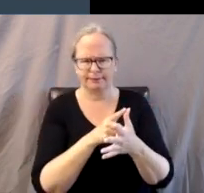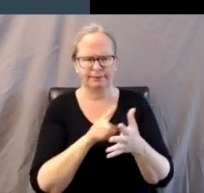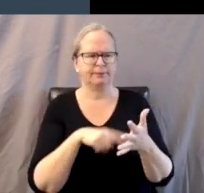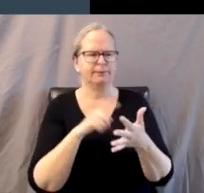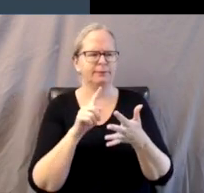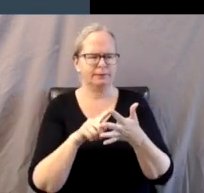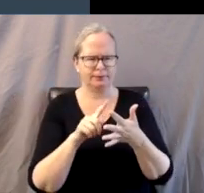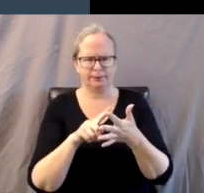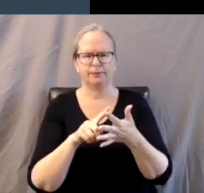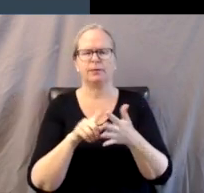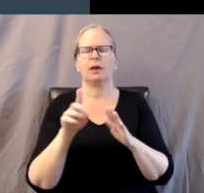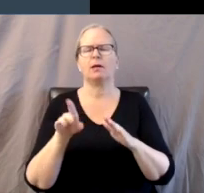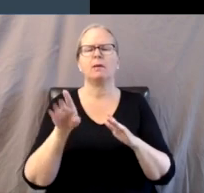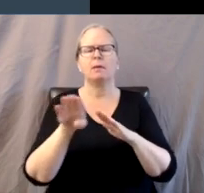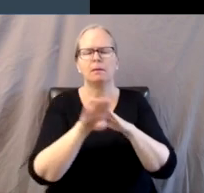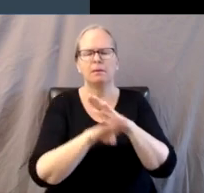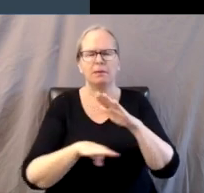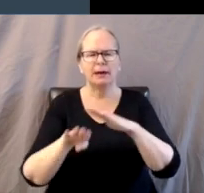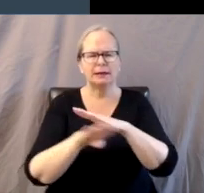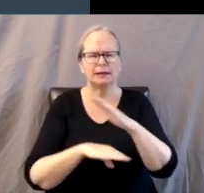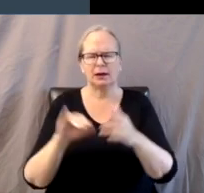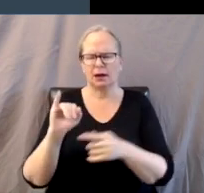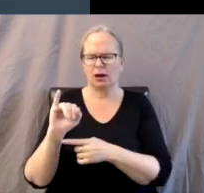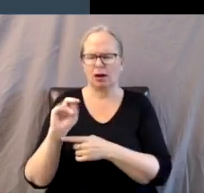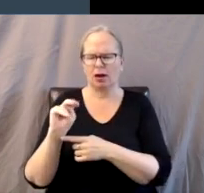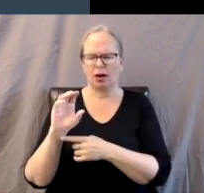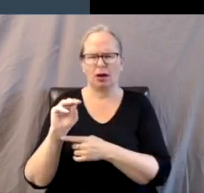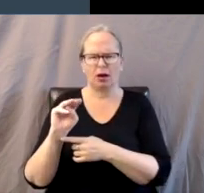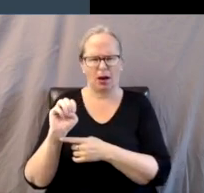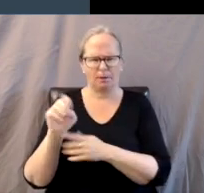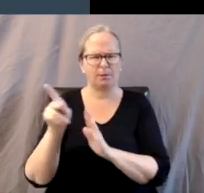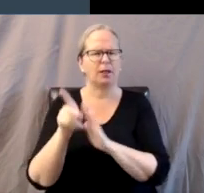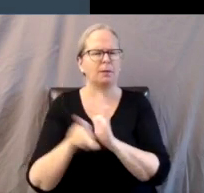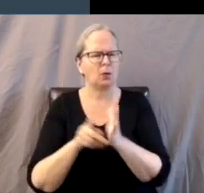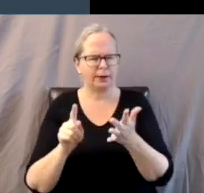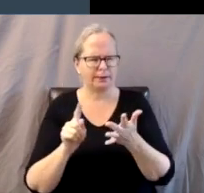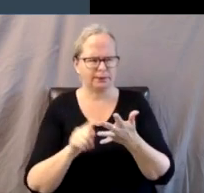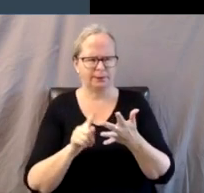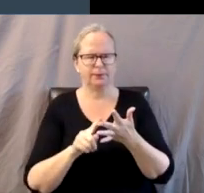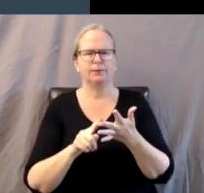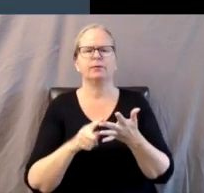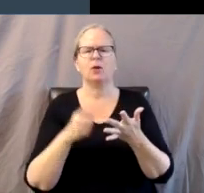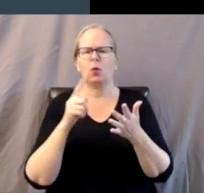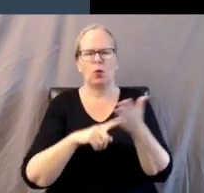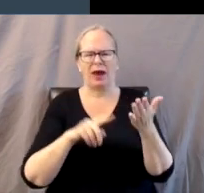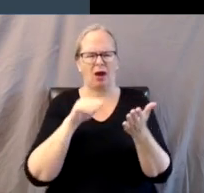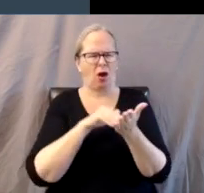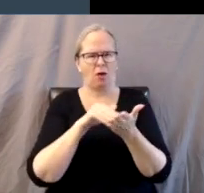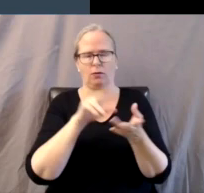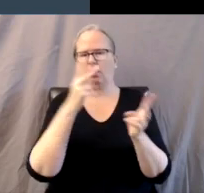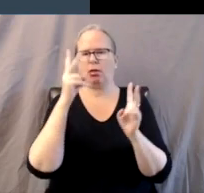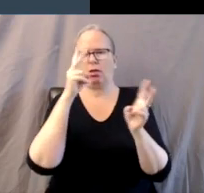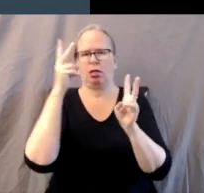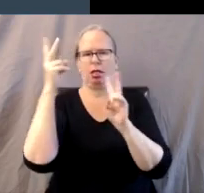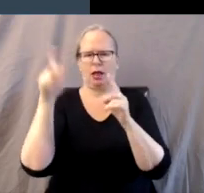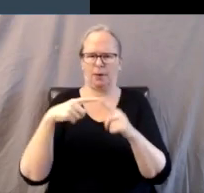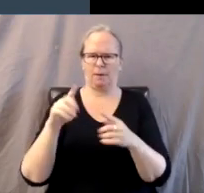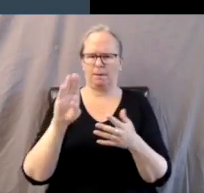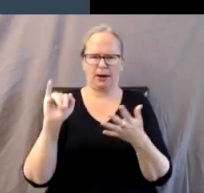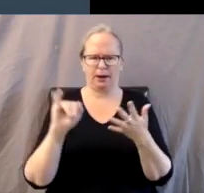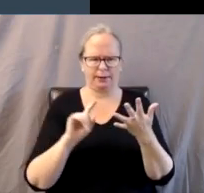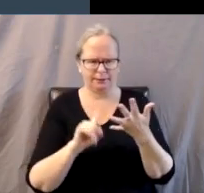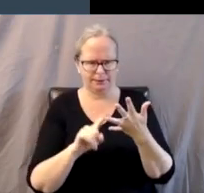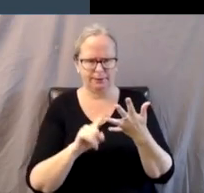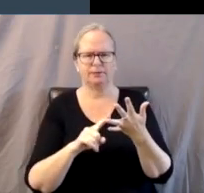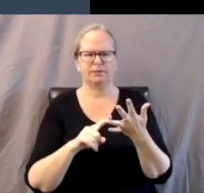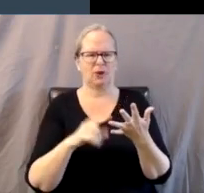fundamentals course. We're going to talk about the basic income principles. We're going to be talking about some common myths around basic income, why we need a